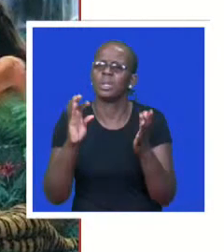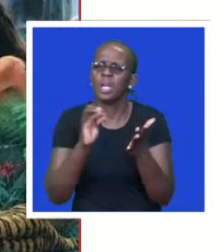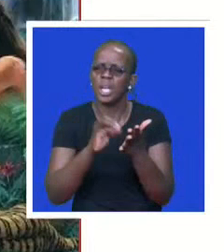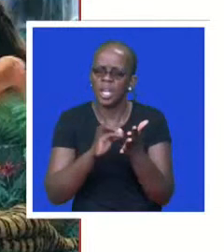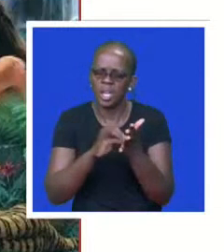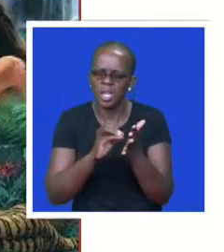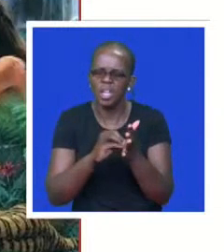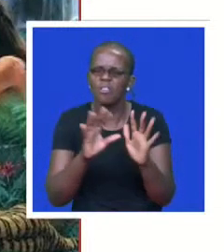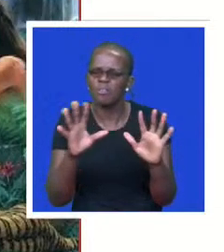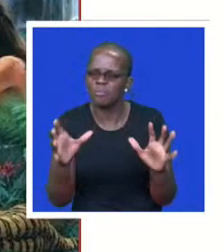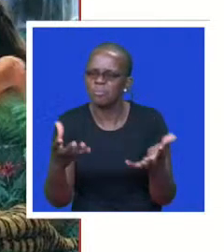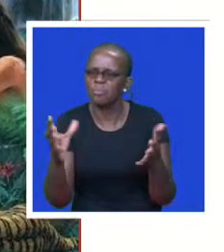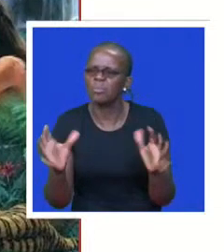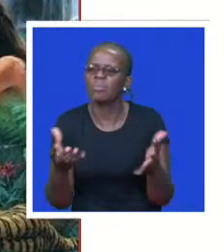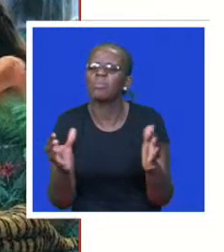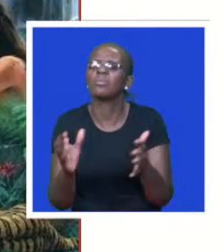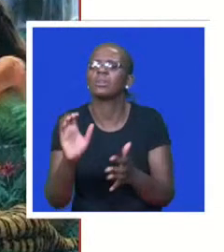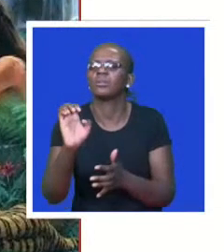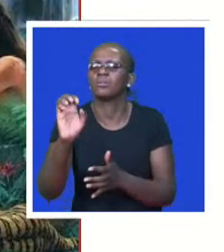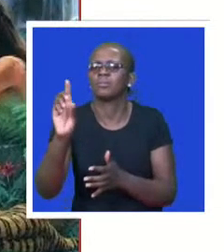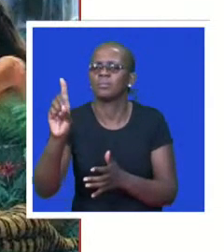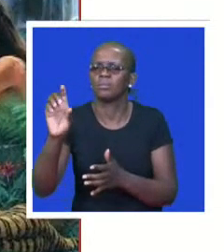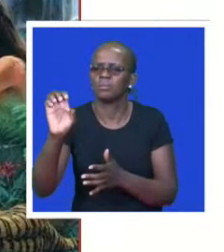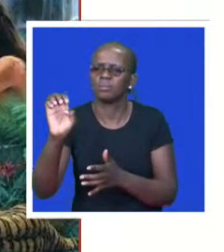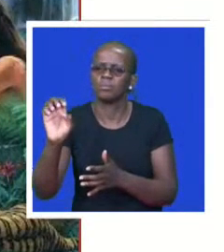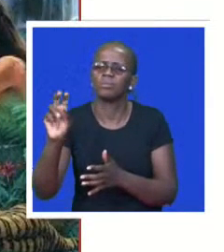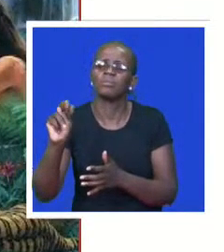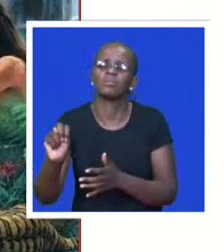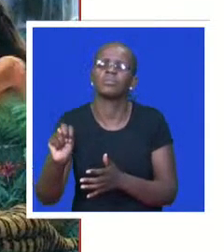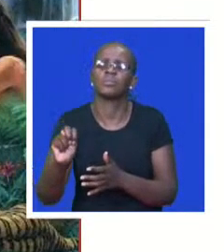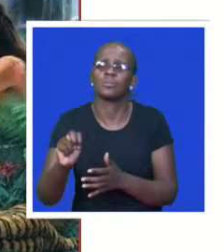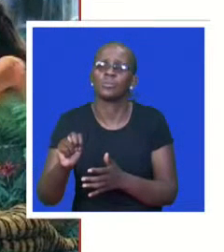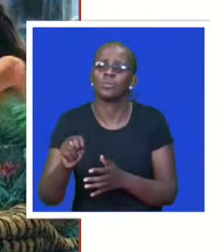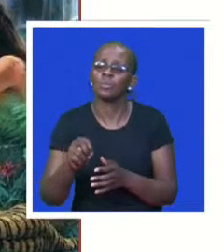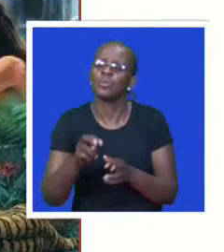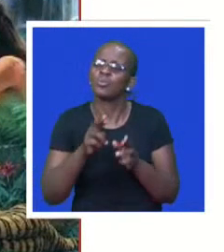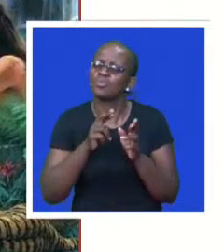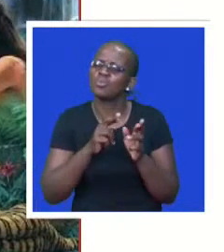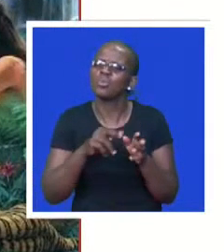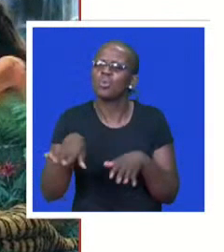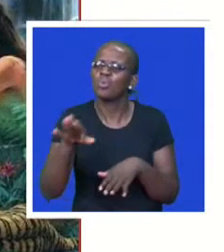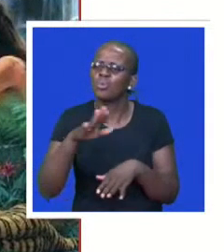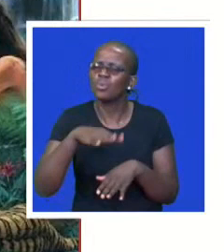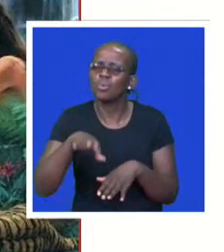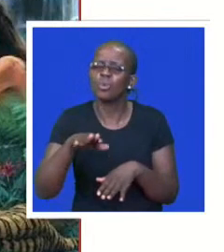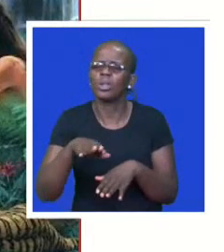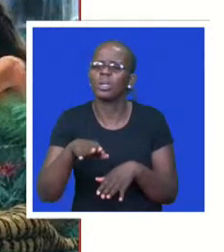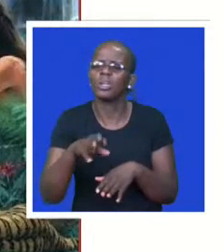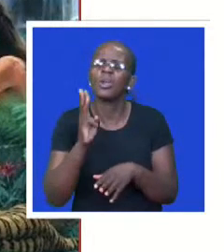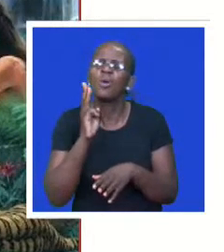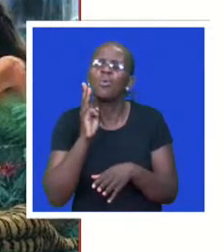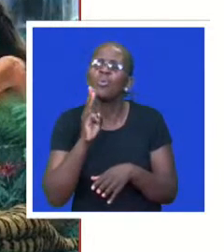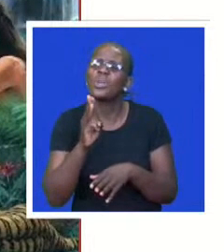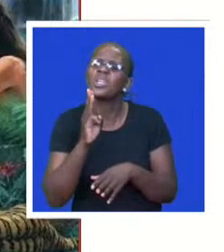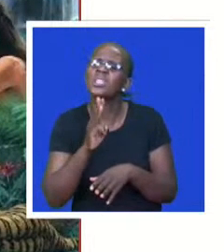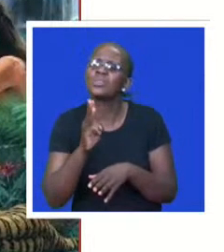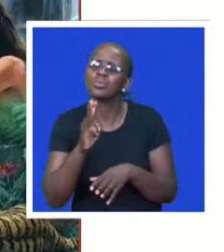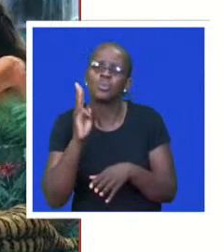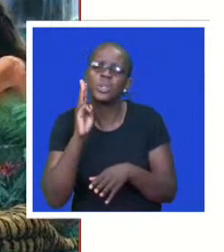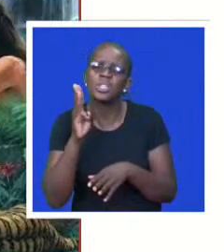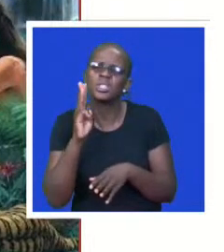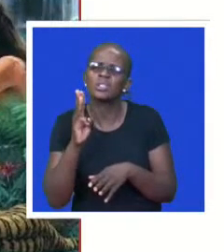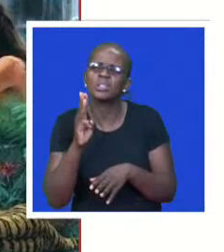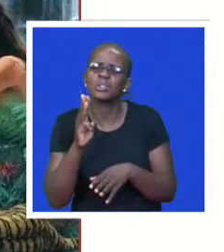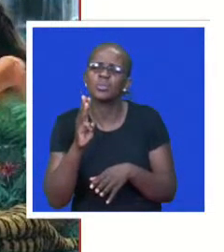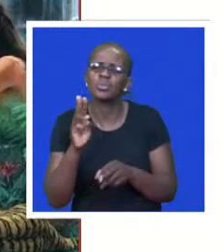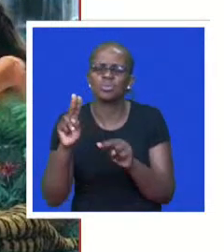of Eden here, the perfection, dear Lena. I'm sure you also wish to have lived in this beautiful Garden of Eden, dear